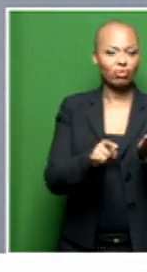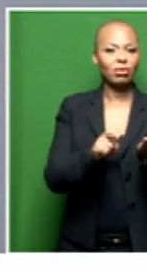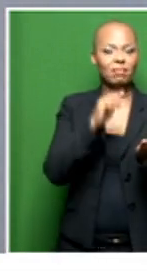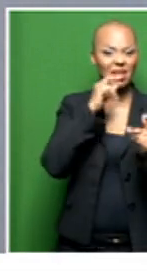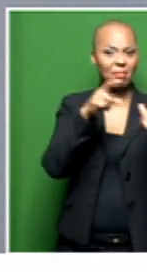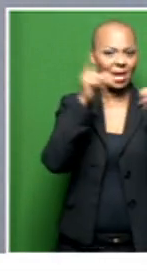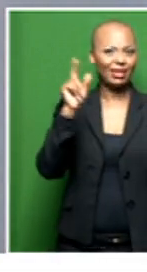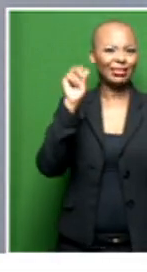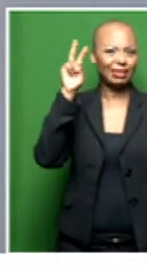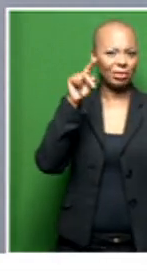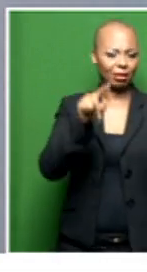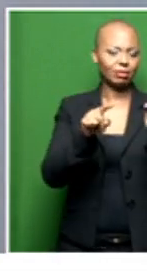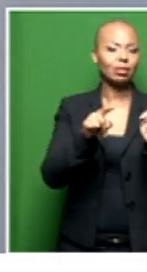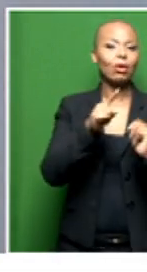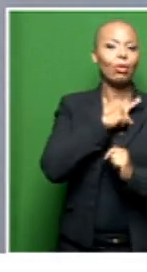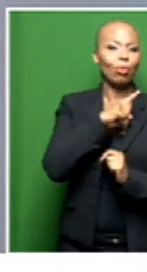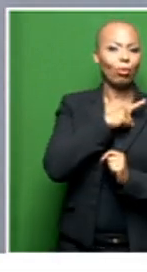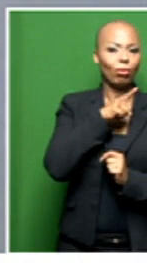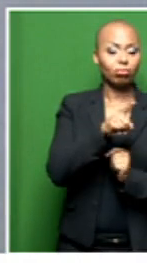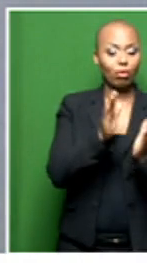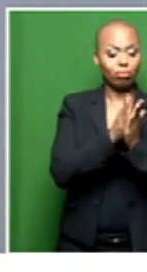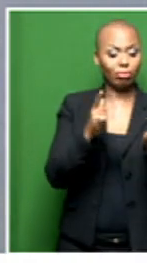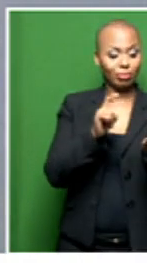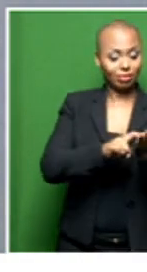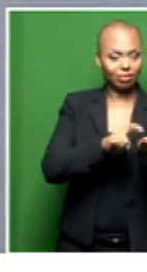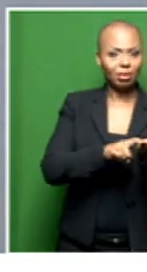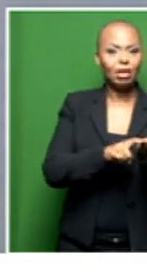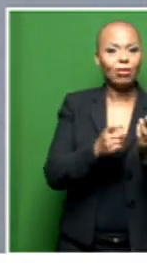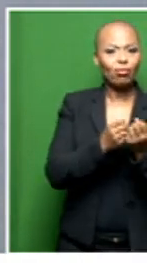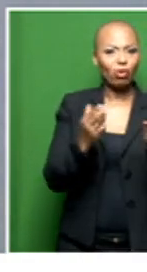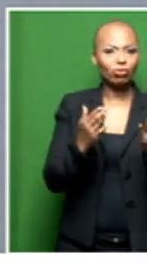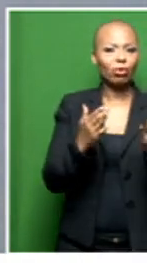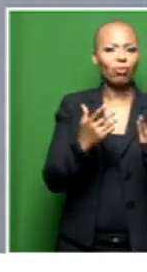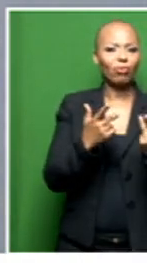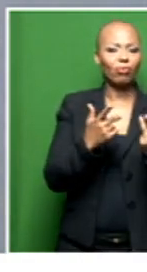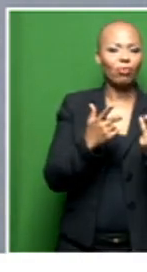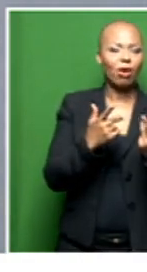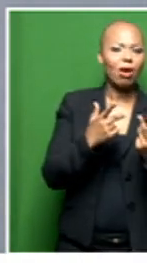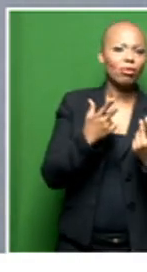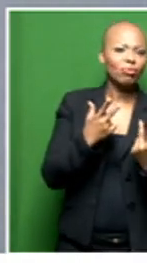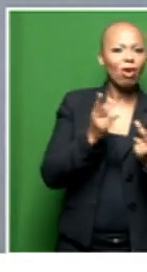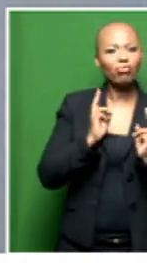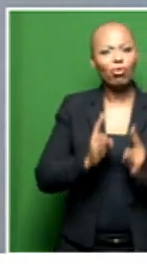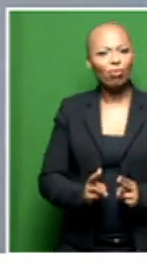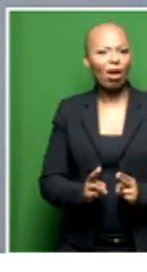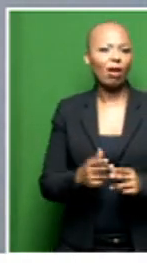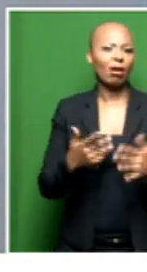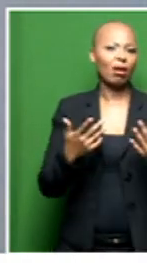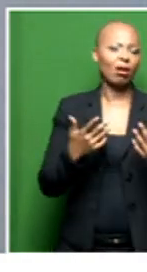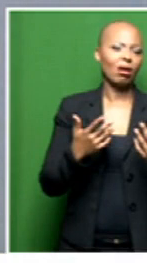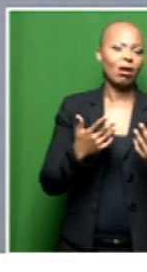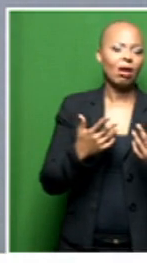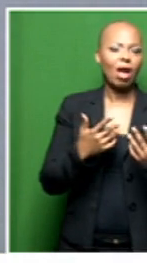subject, at the heart of the book, there's a lot of humor. It's a light-hearted story,